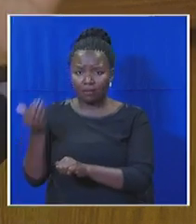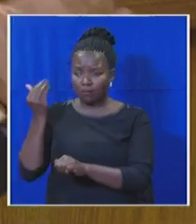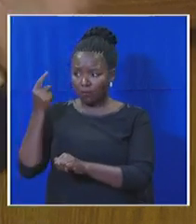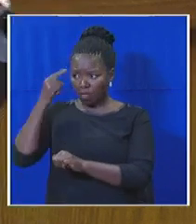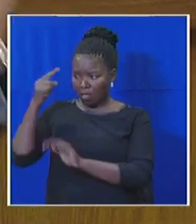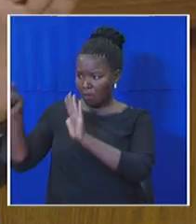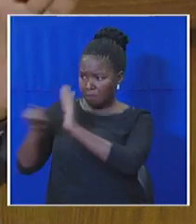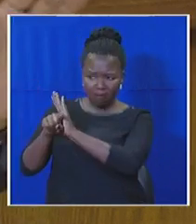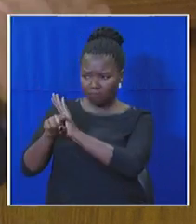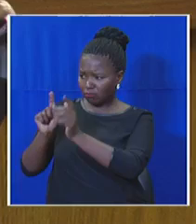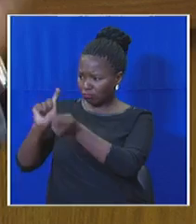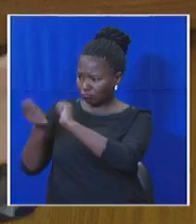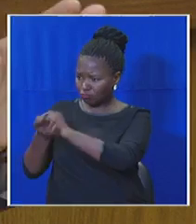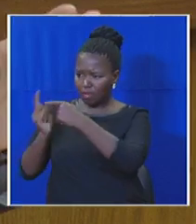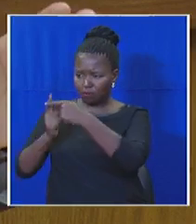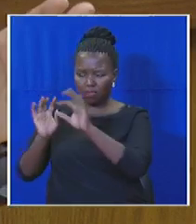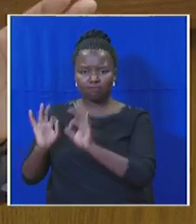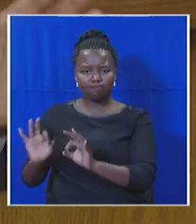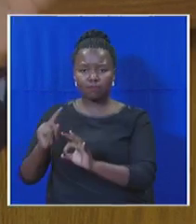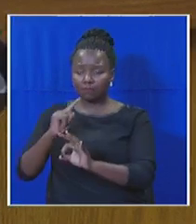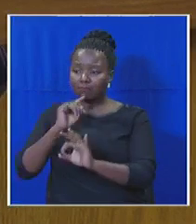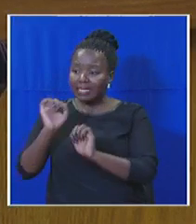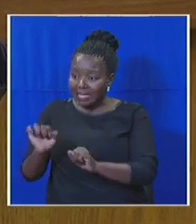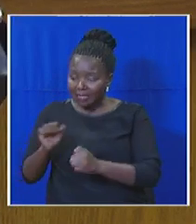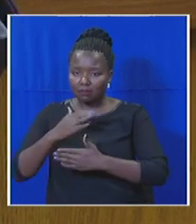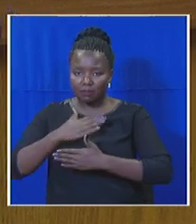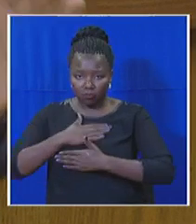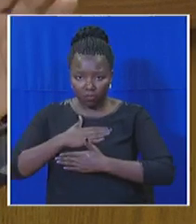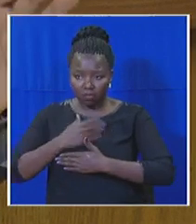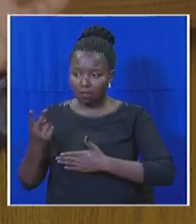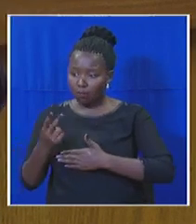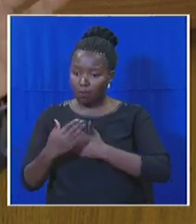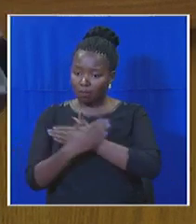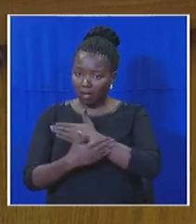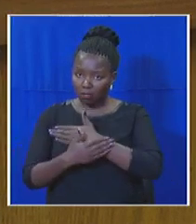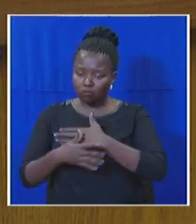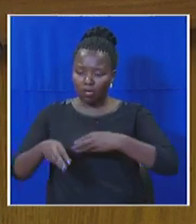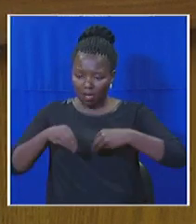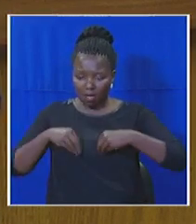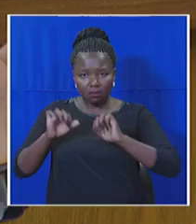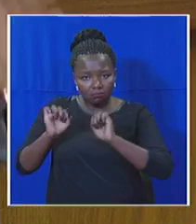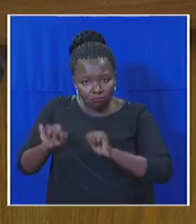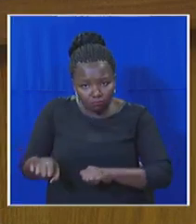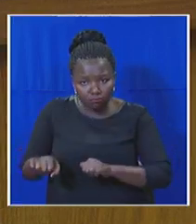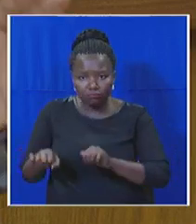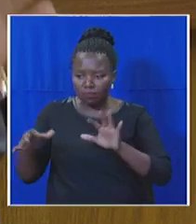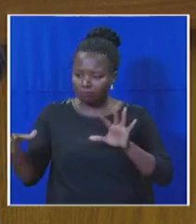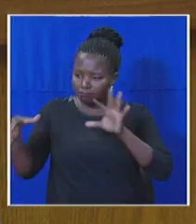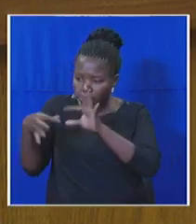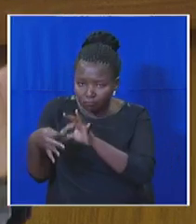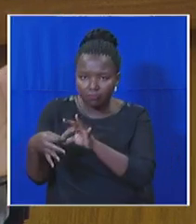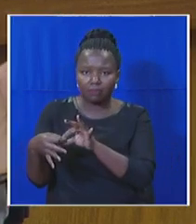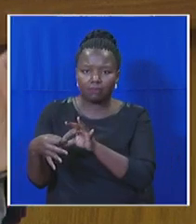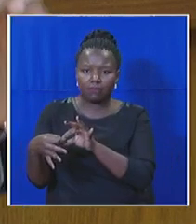position that says we accept the view of the existence of